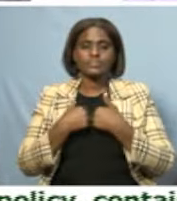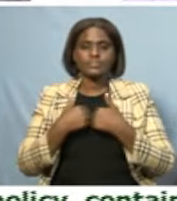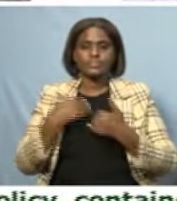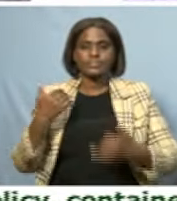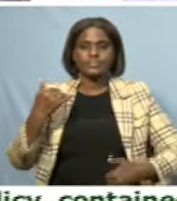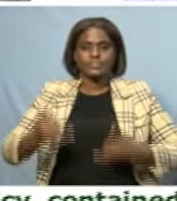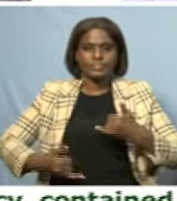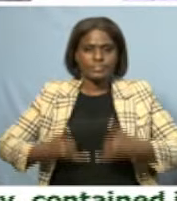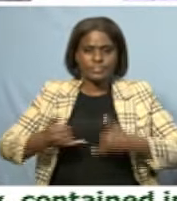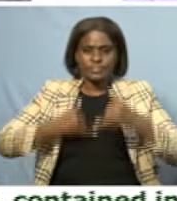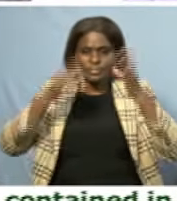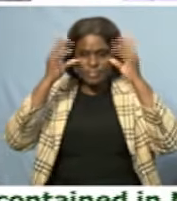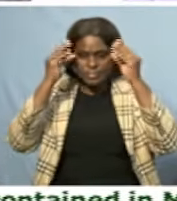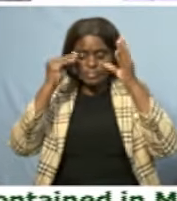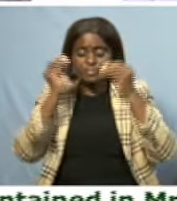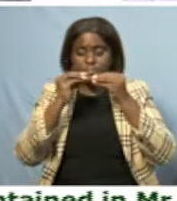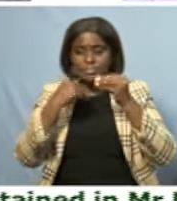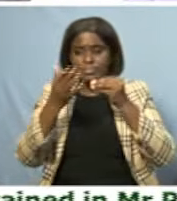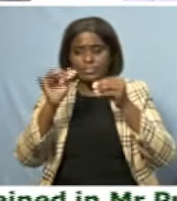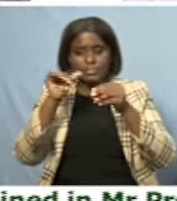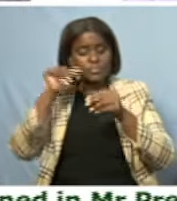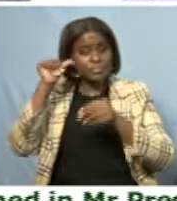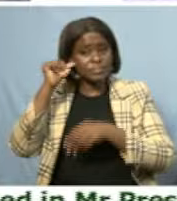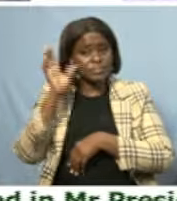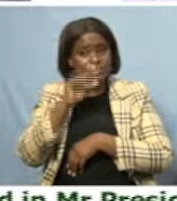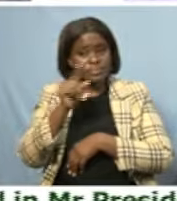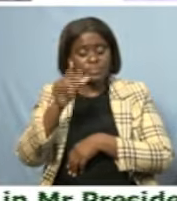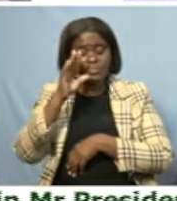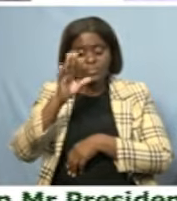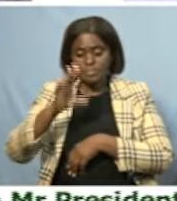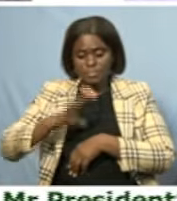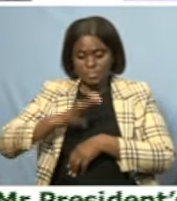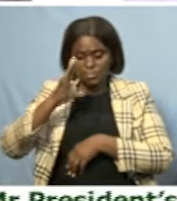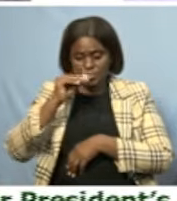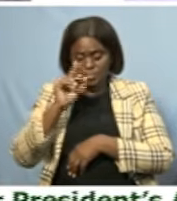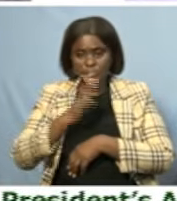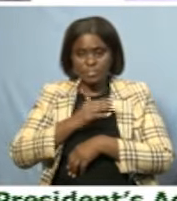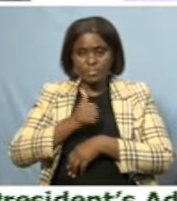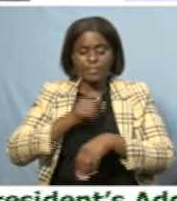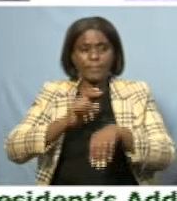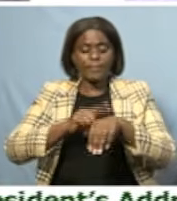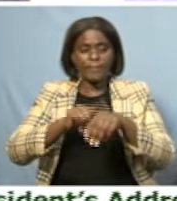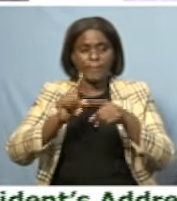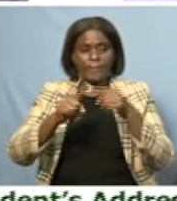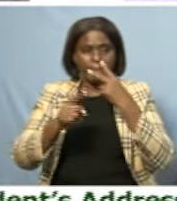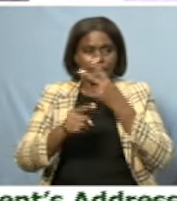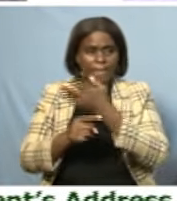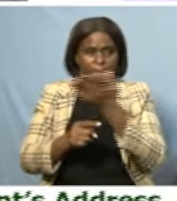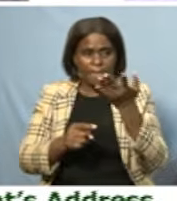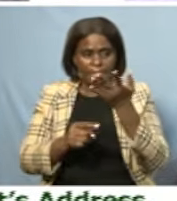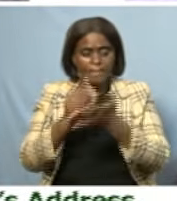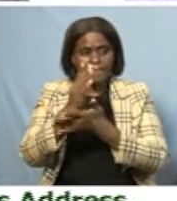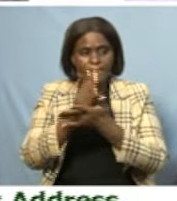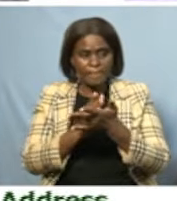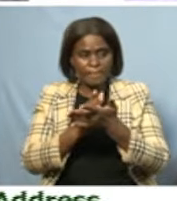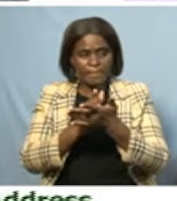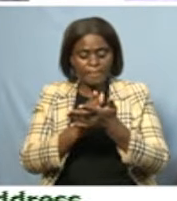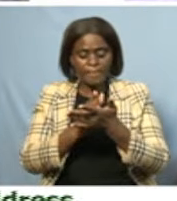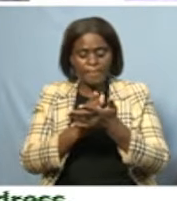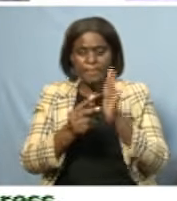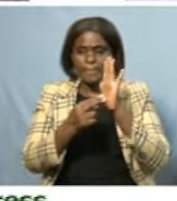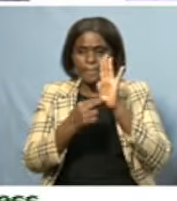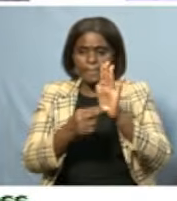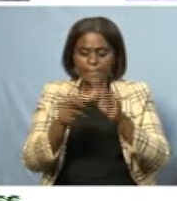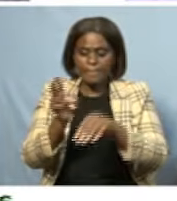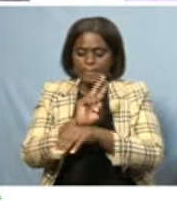is experiencing. Yesterday, Madam Speaker, I took time to look at some clips on